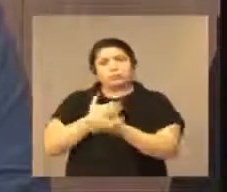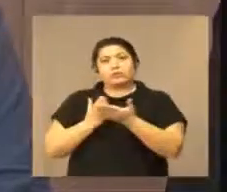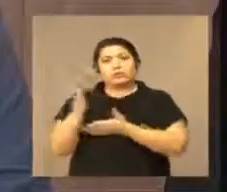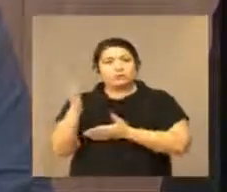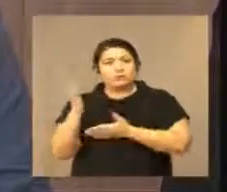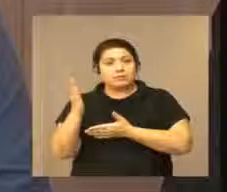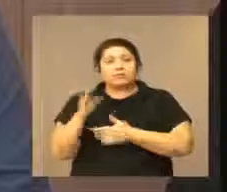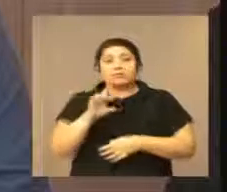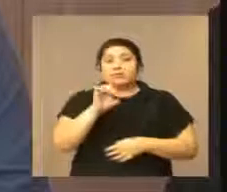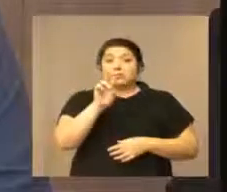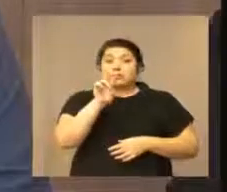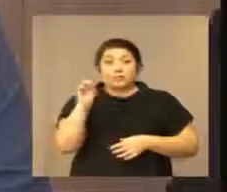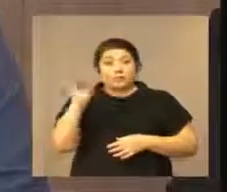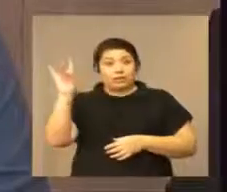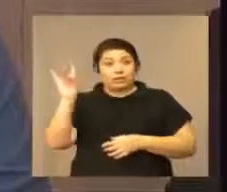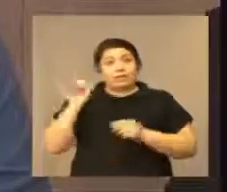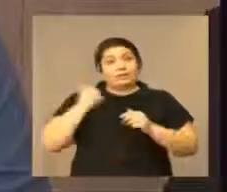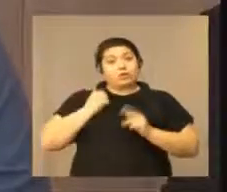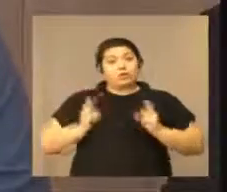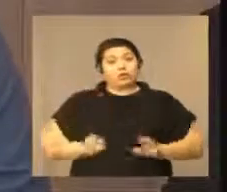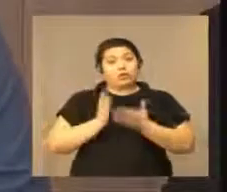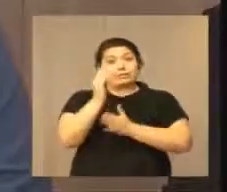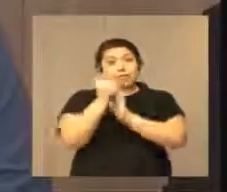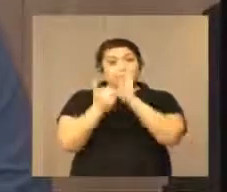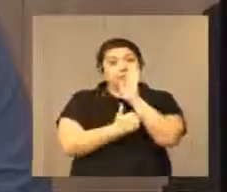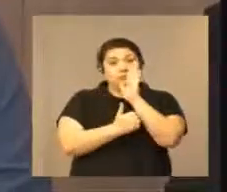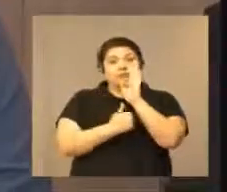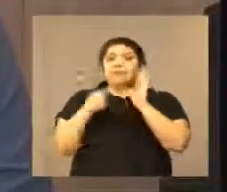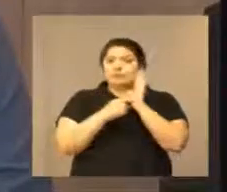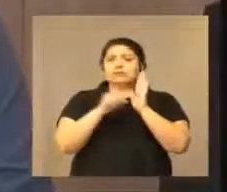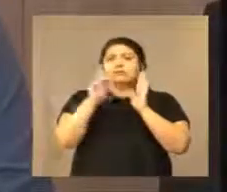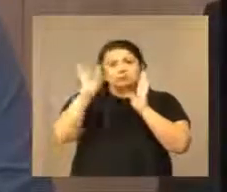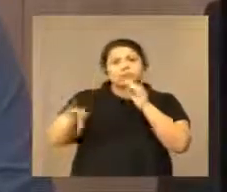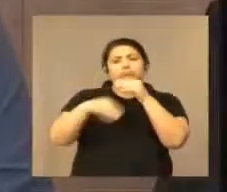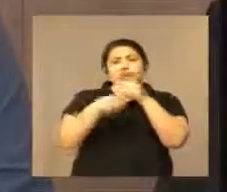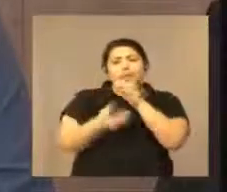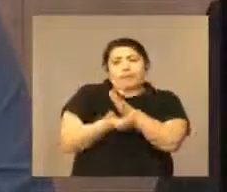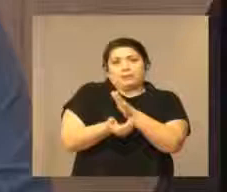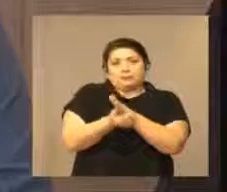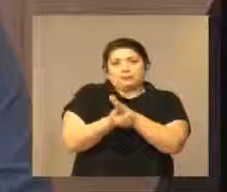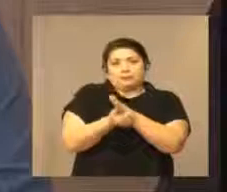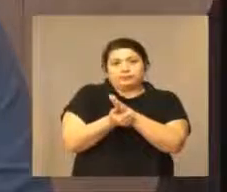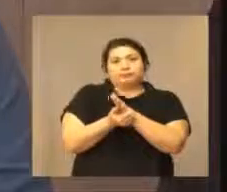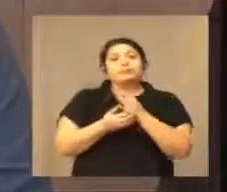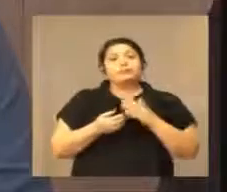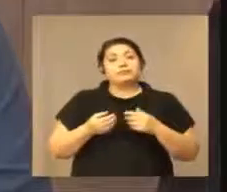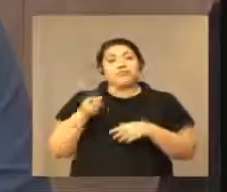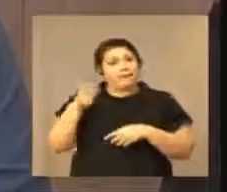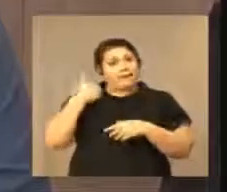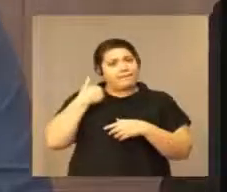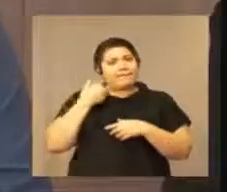In 2008, the Canadian Human Rights Act was amended to suspend an